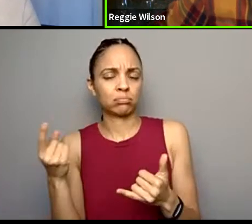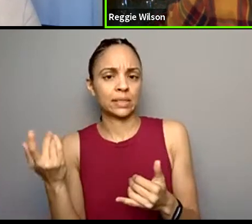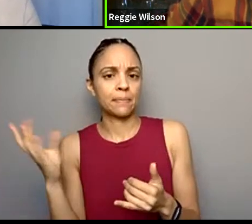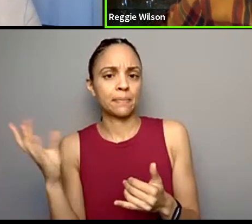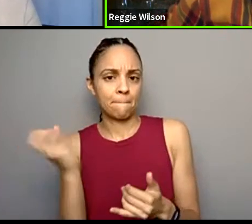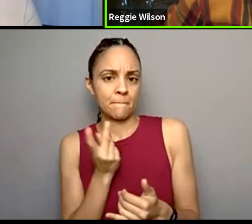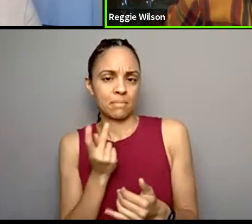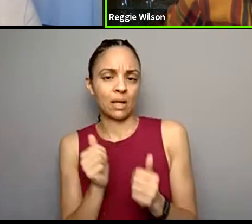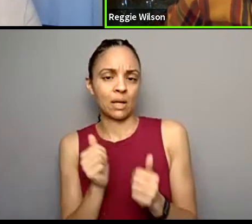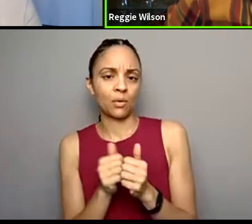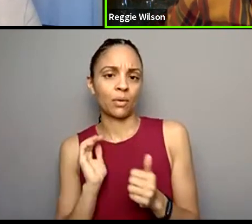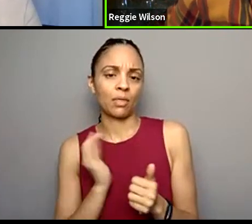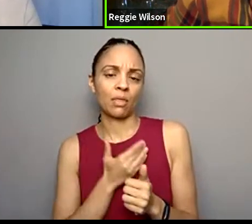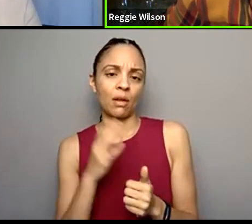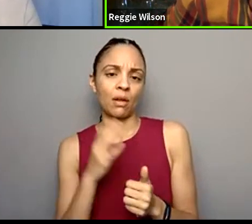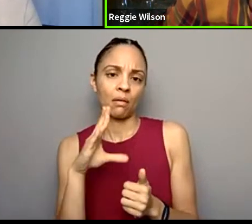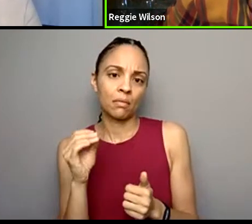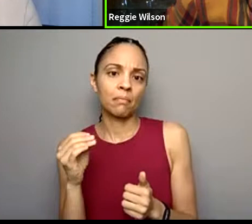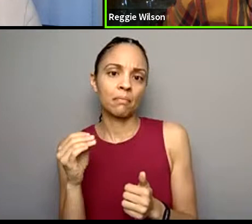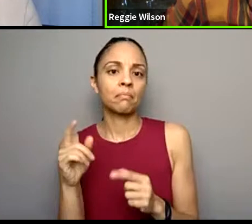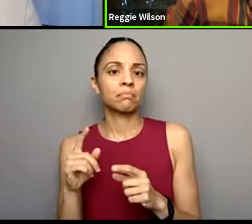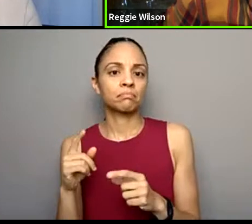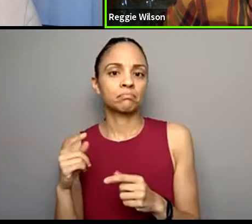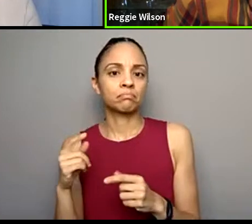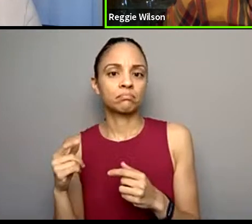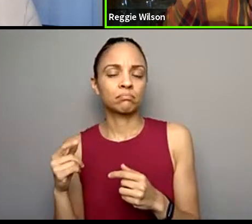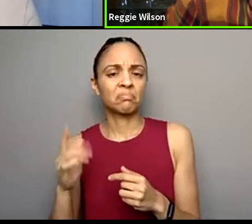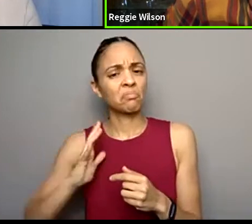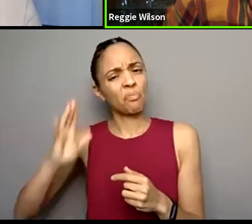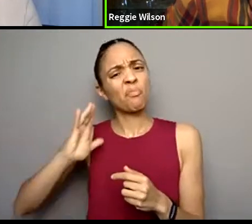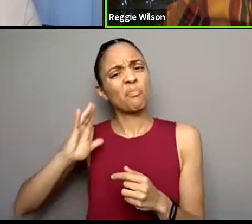had stayed in touch and stuff. But